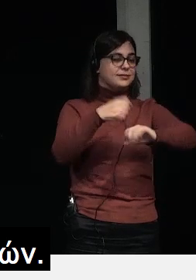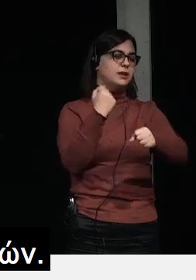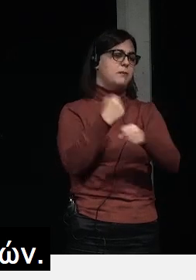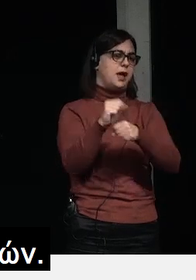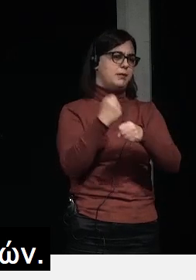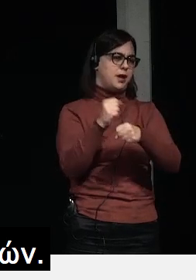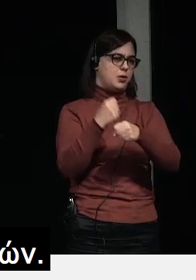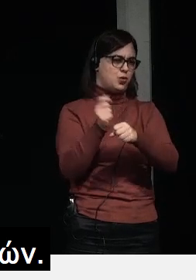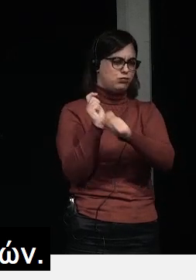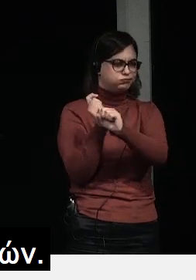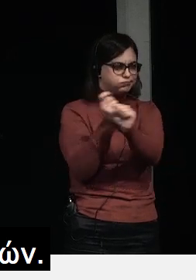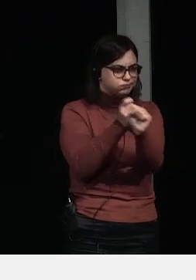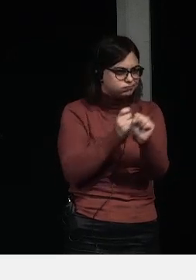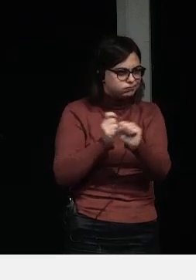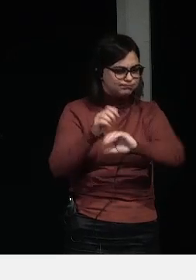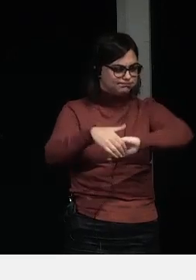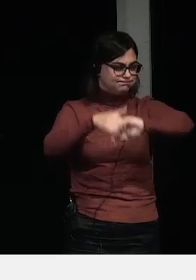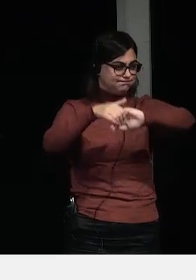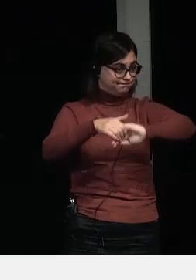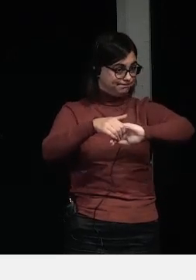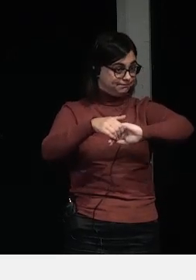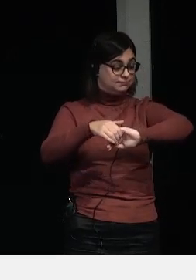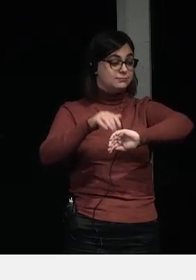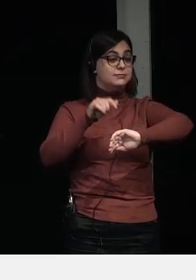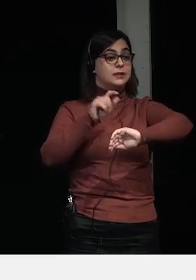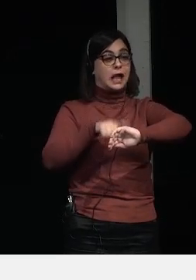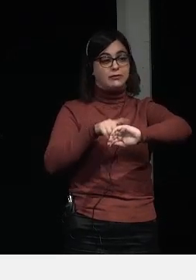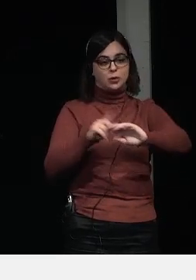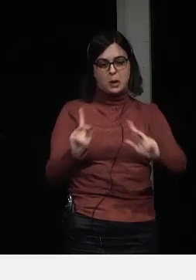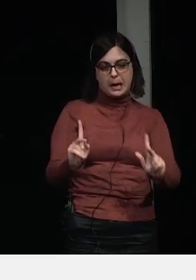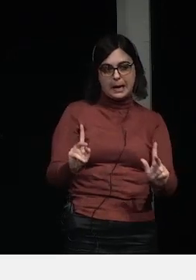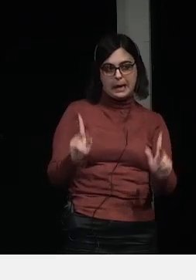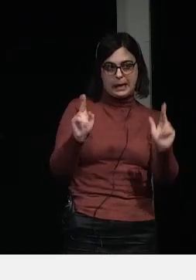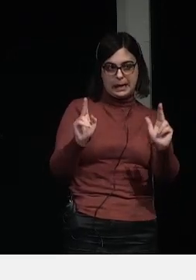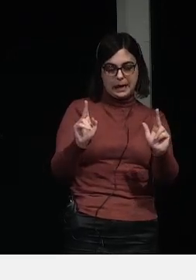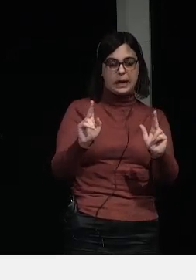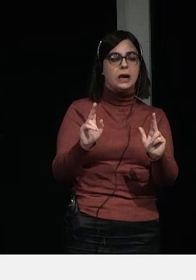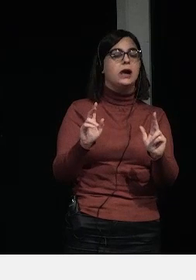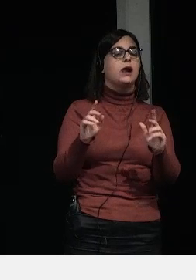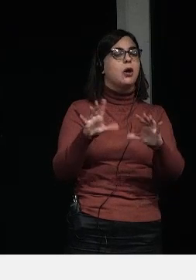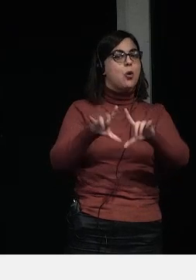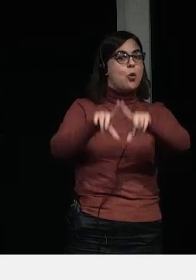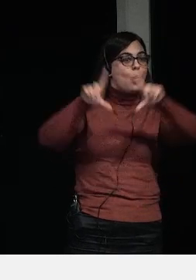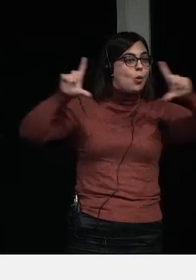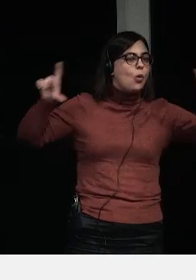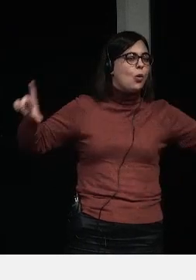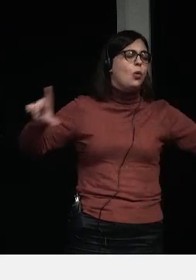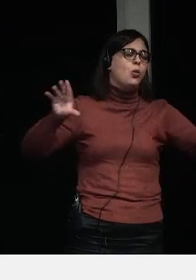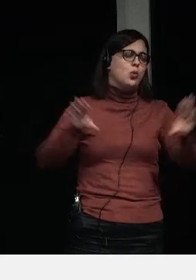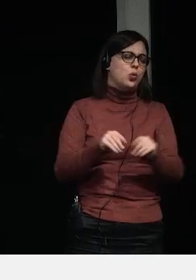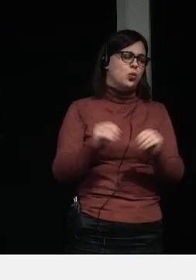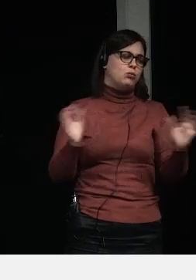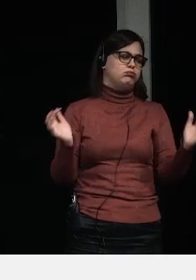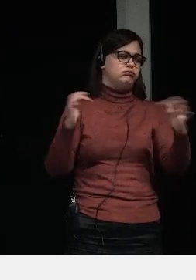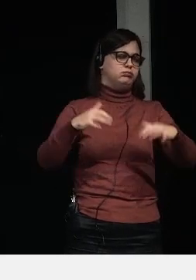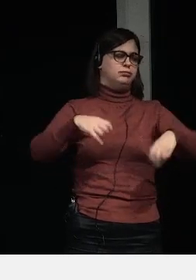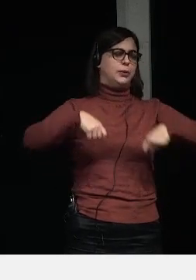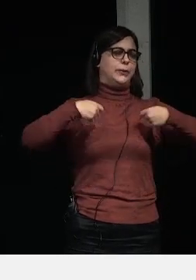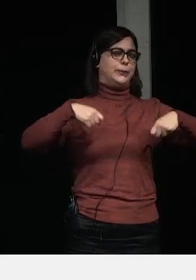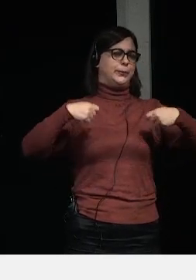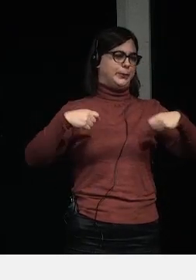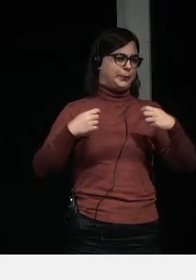dialogue for an example between rulers, but it often appears on bas relief in which a living person greets a dead relative.